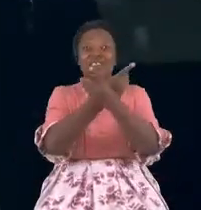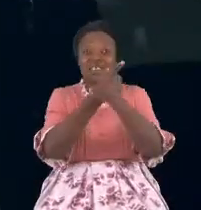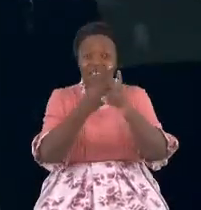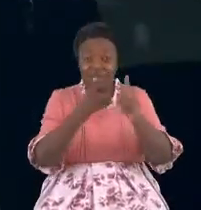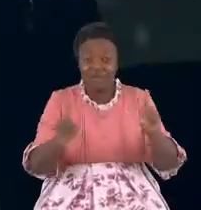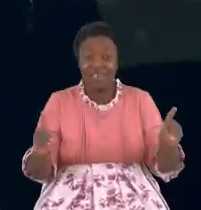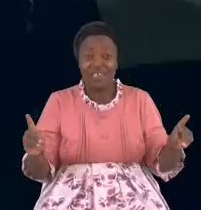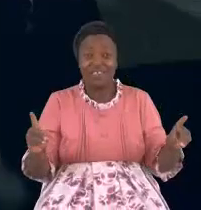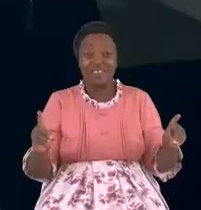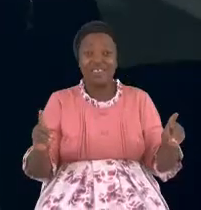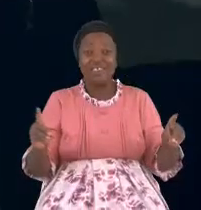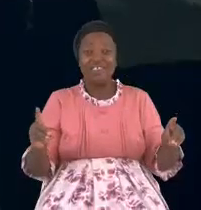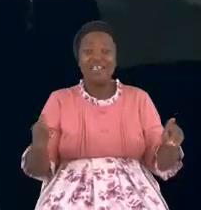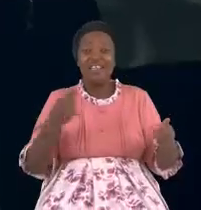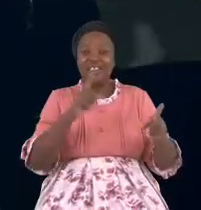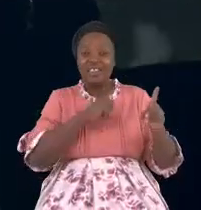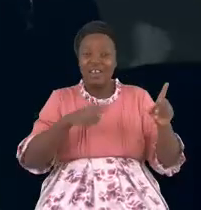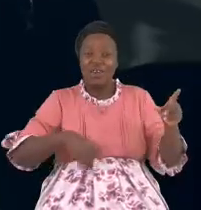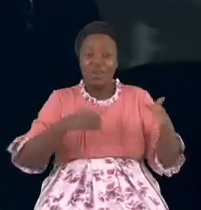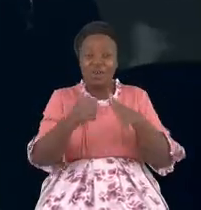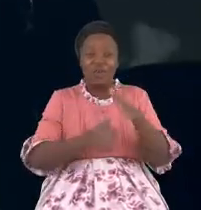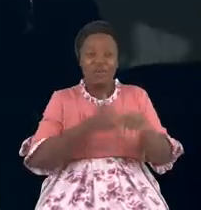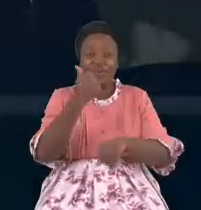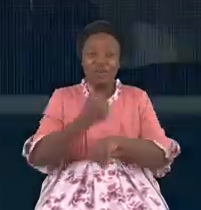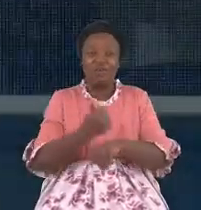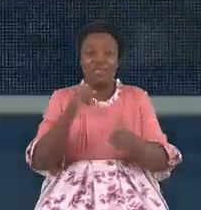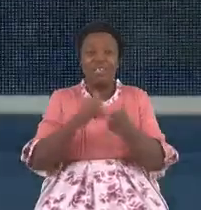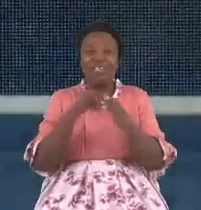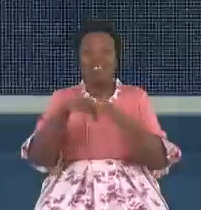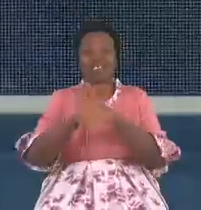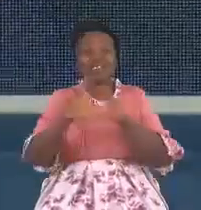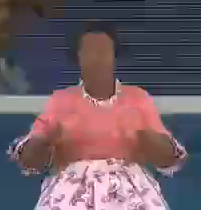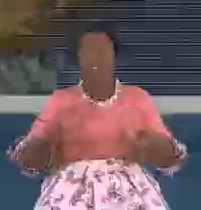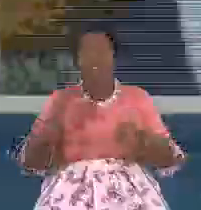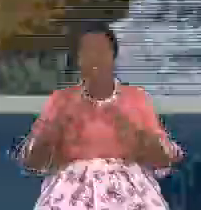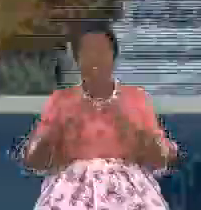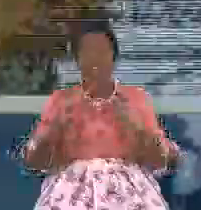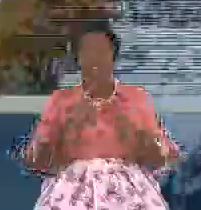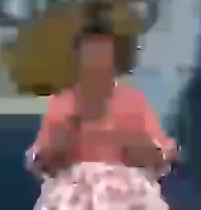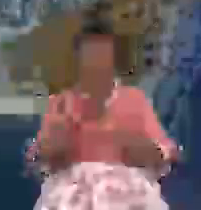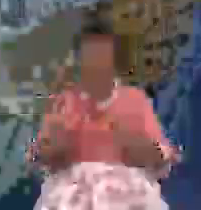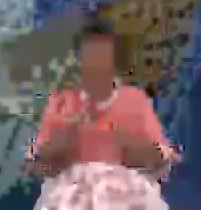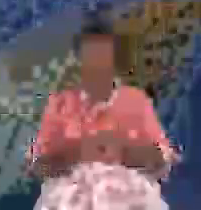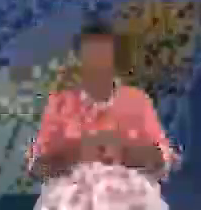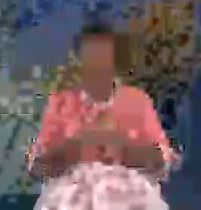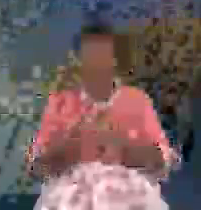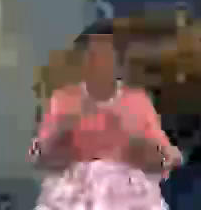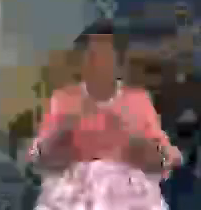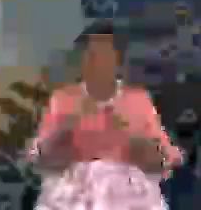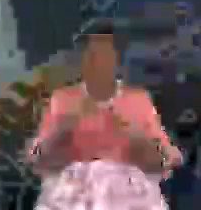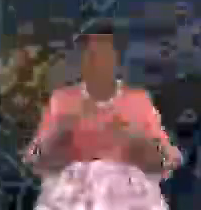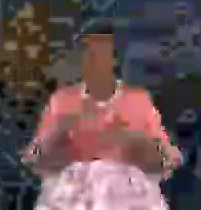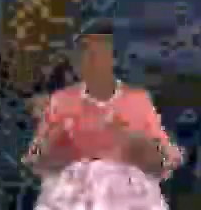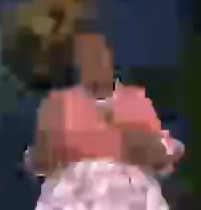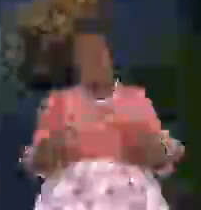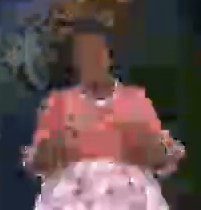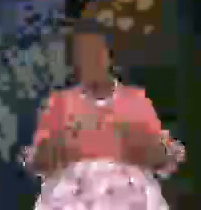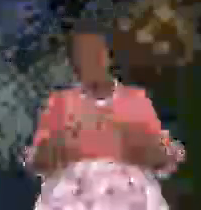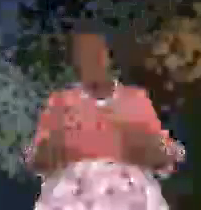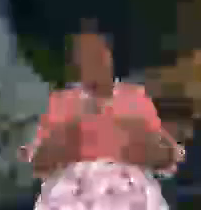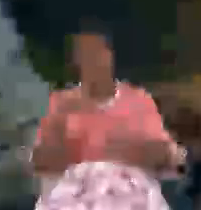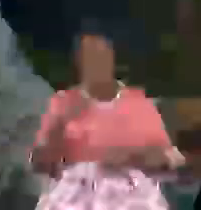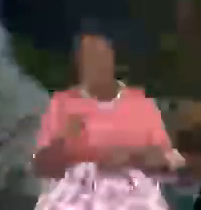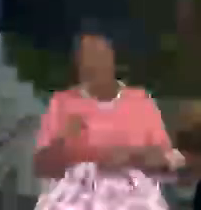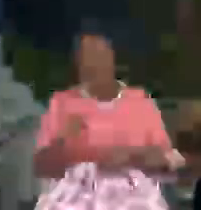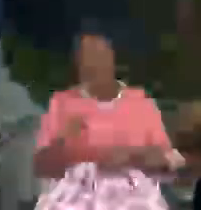the lord confirming your life in jesus name when he talks of performance performance of